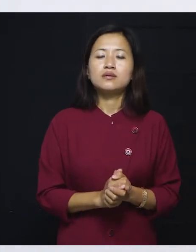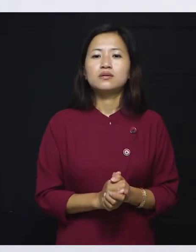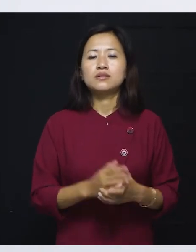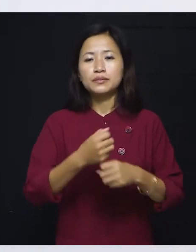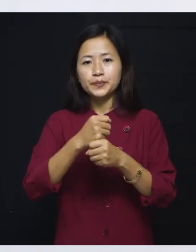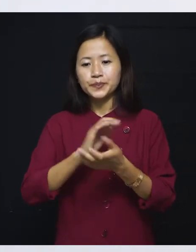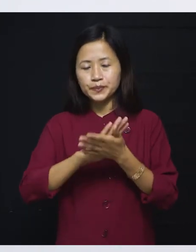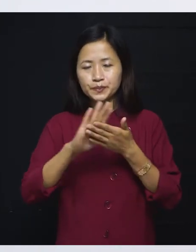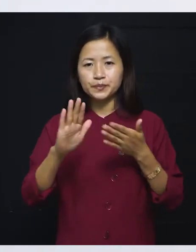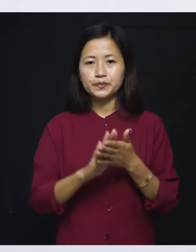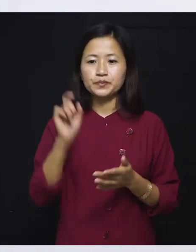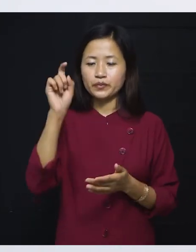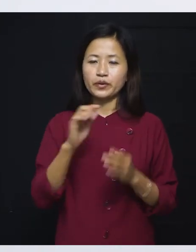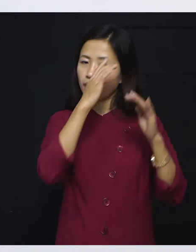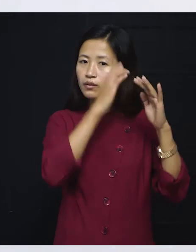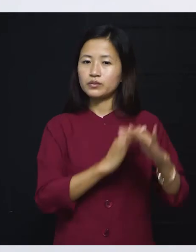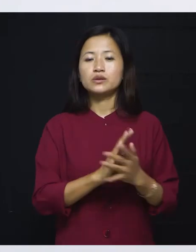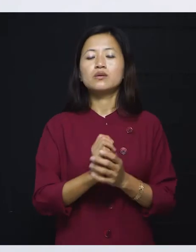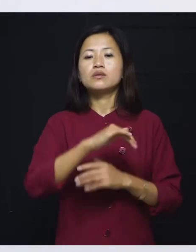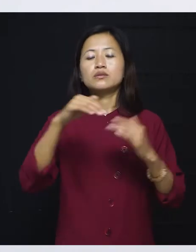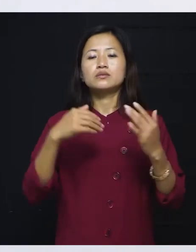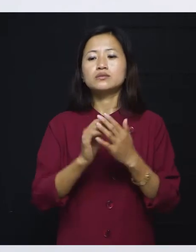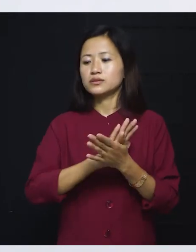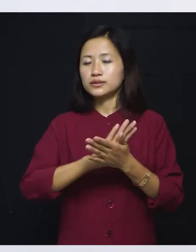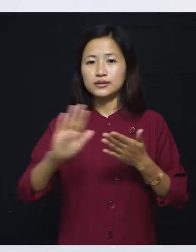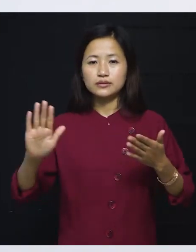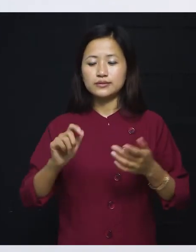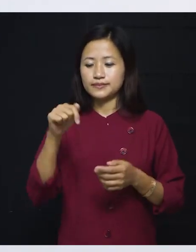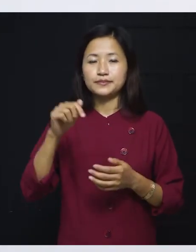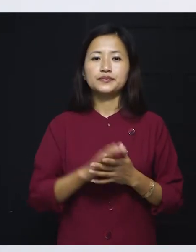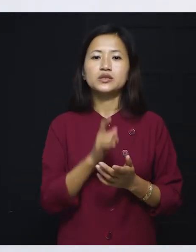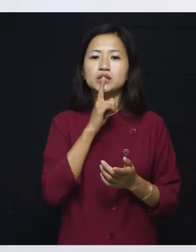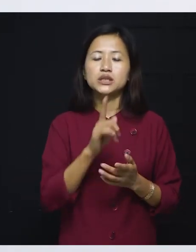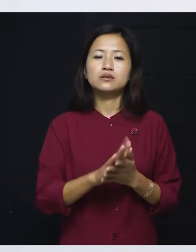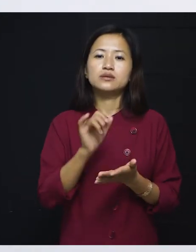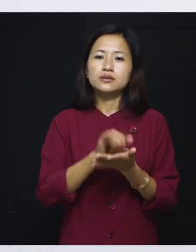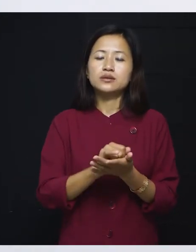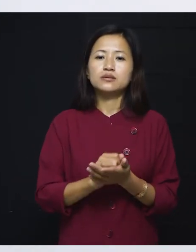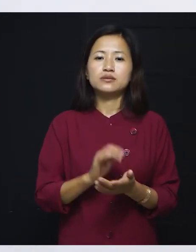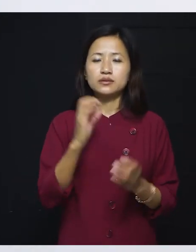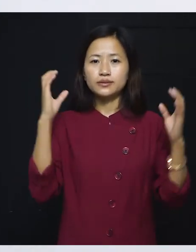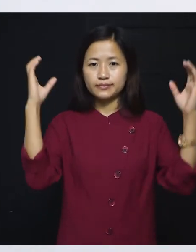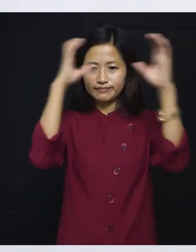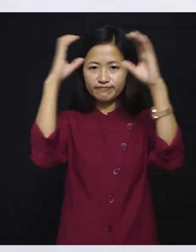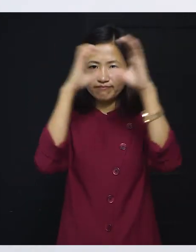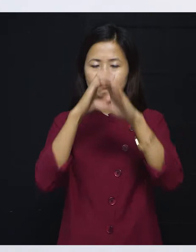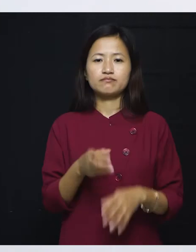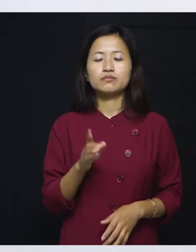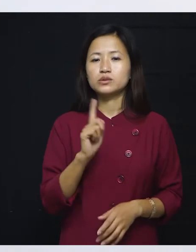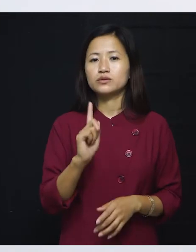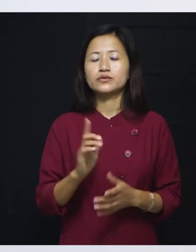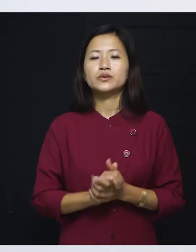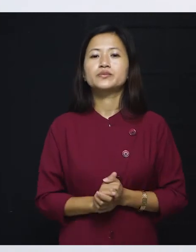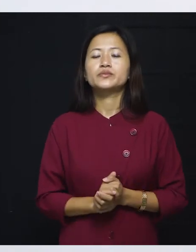going to make it clear. I hope you all are clear with this. So always make sure that you don't get confused. And if at